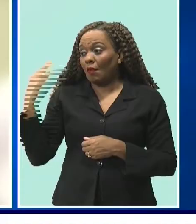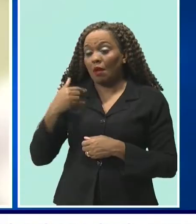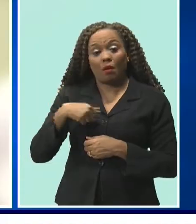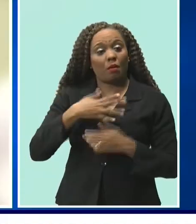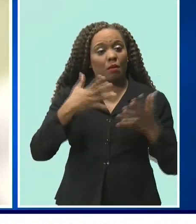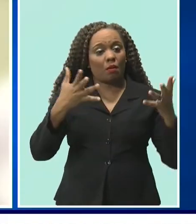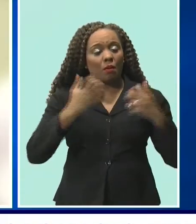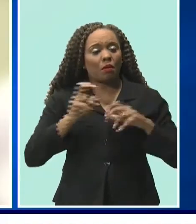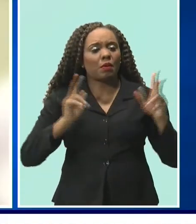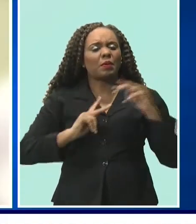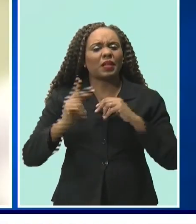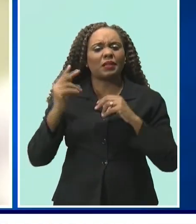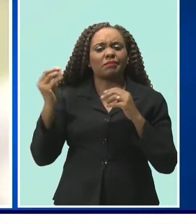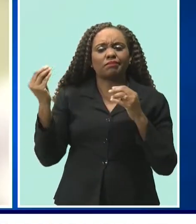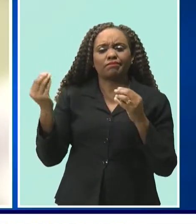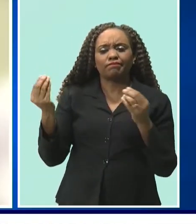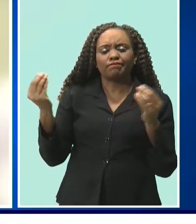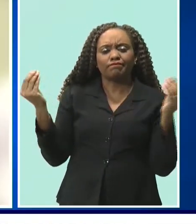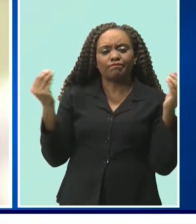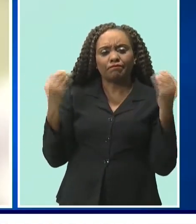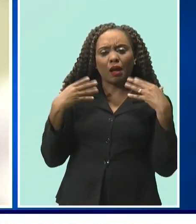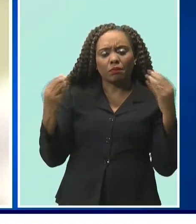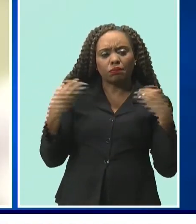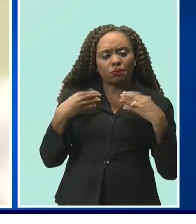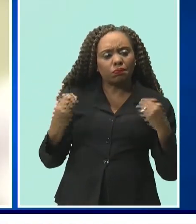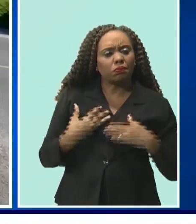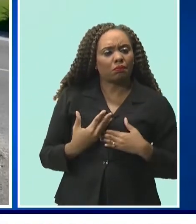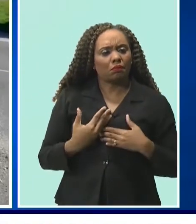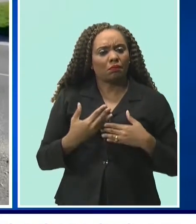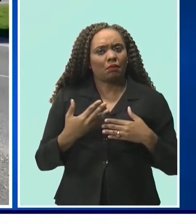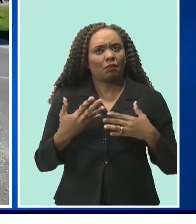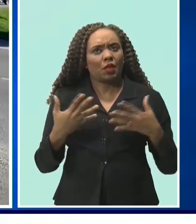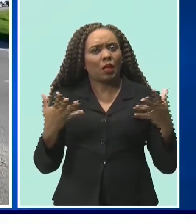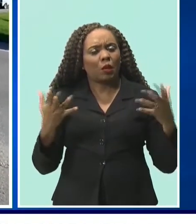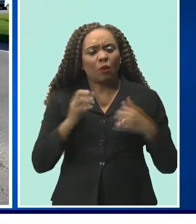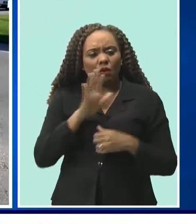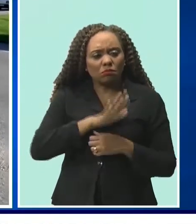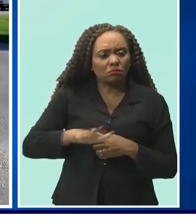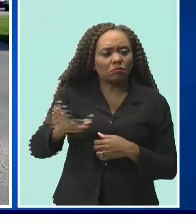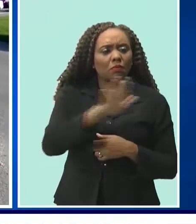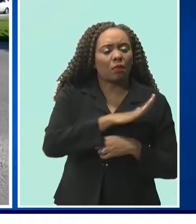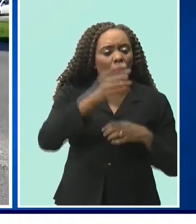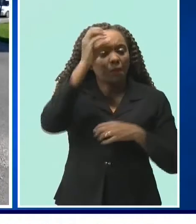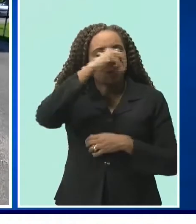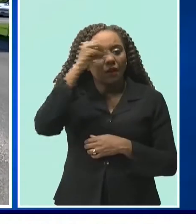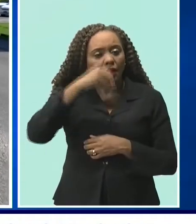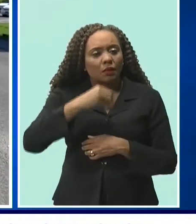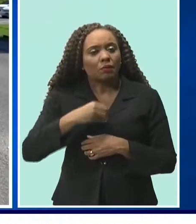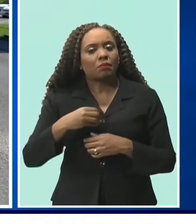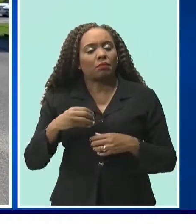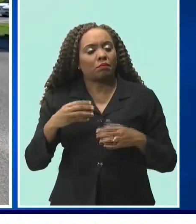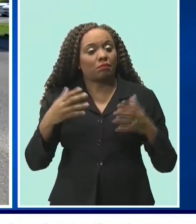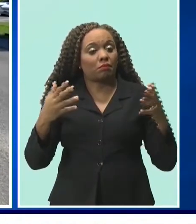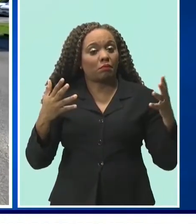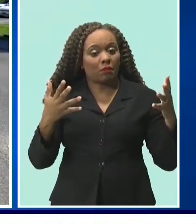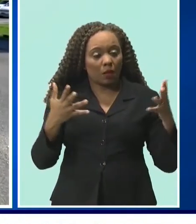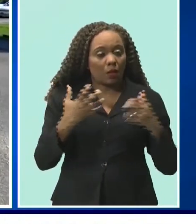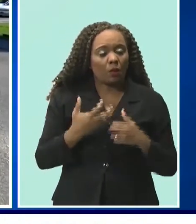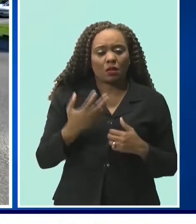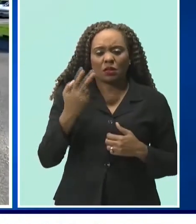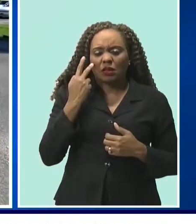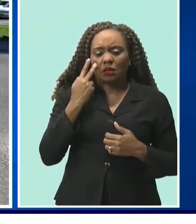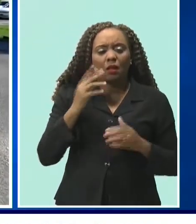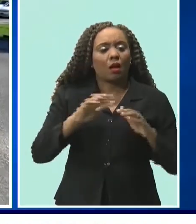the people who are, and the users, the road users, so that they can have a sense of how the road works would actually impact on